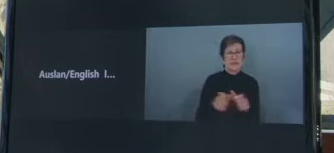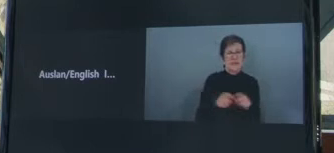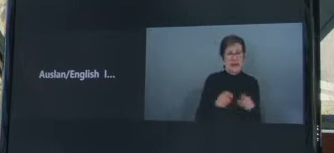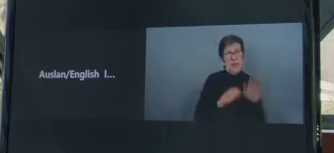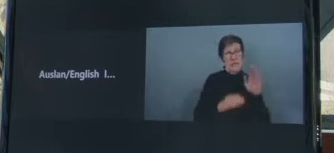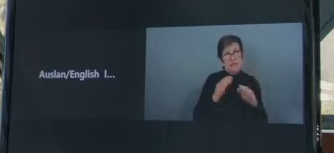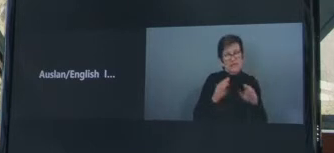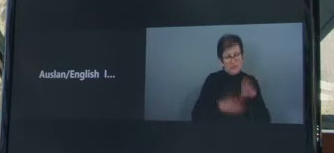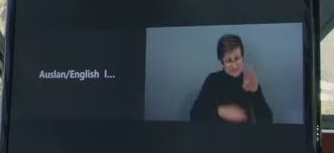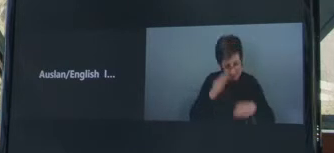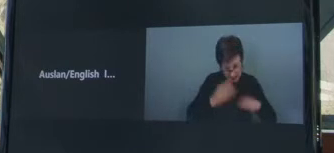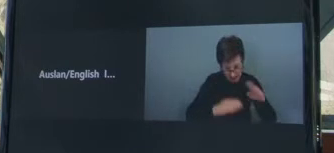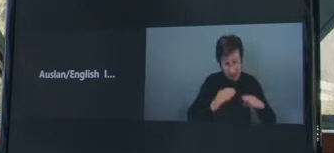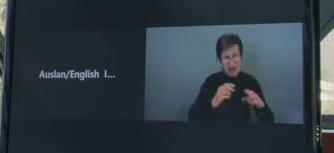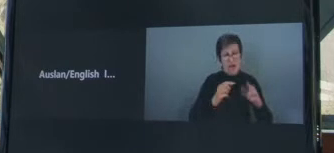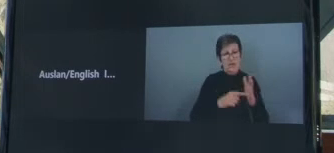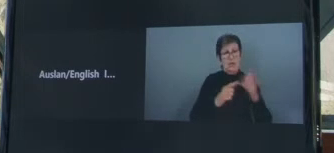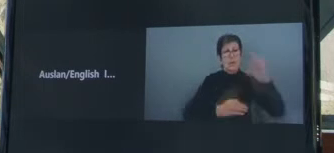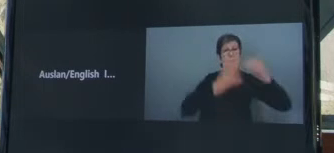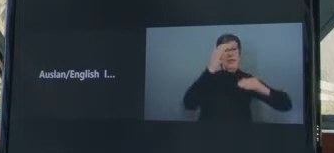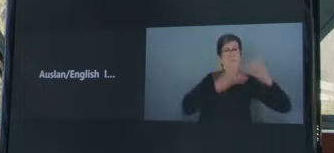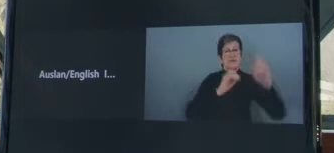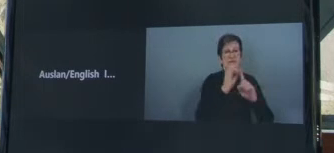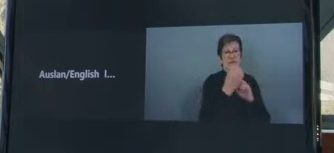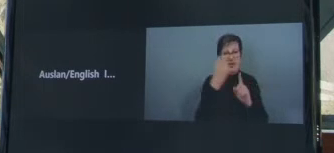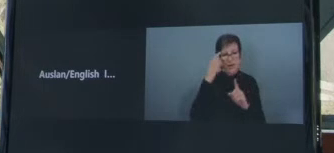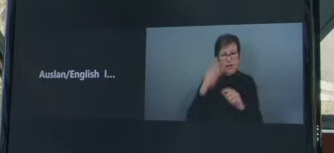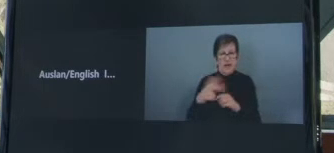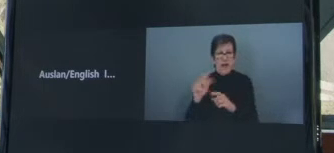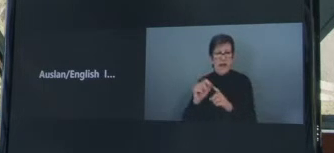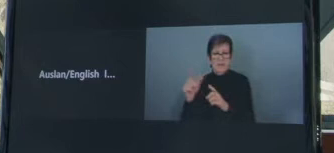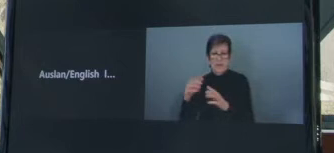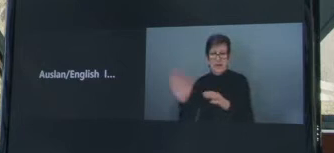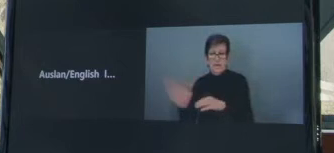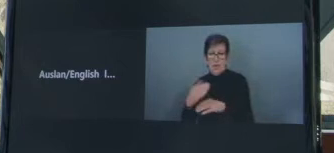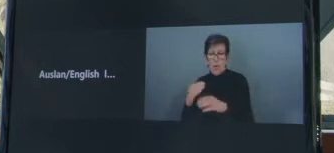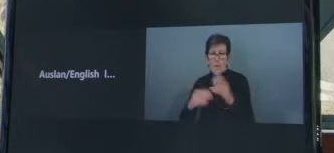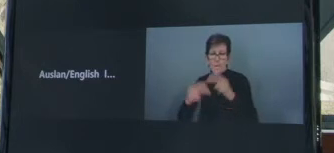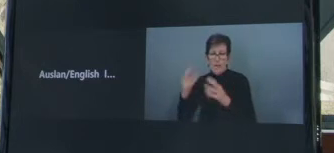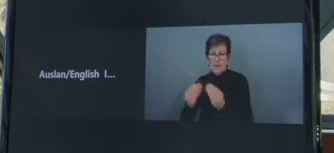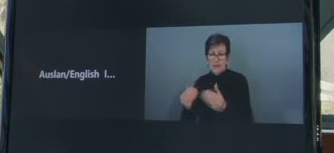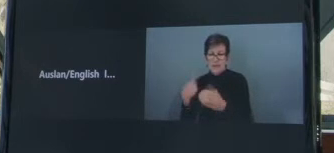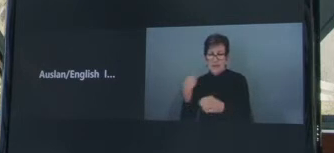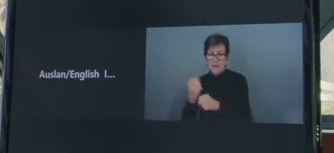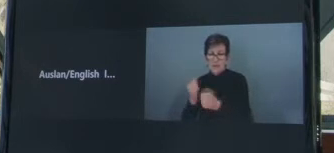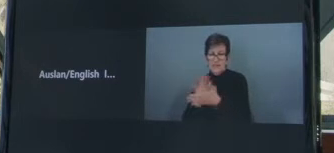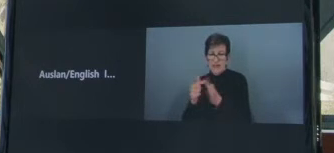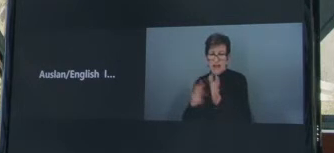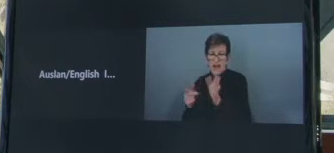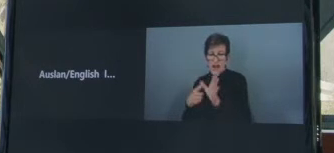you think about the fact that 80% of all building materials in Ghana are imported, and that's largely